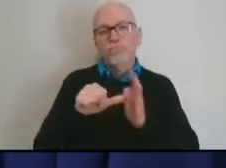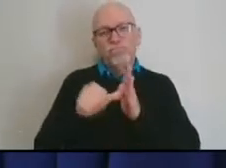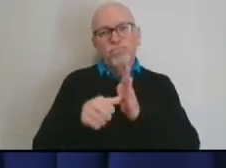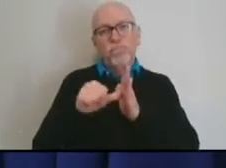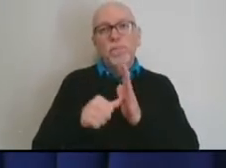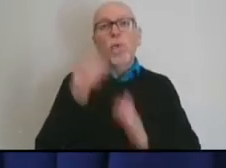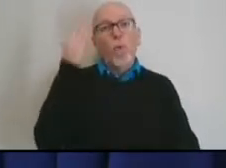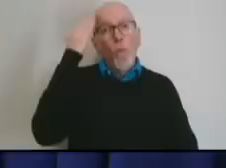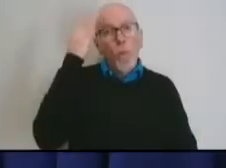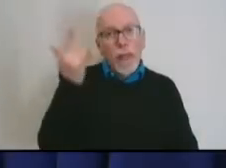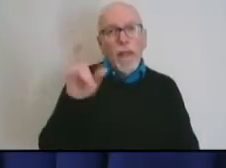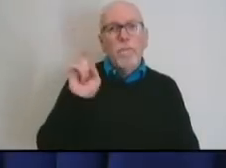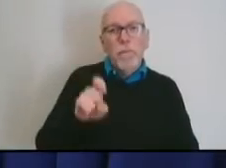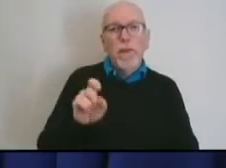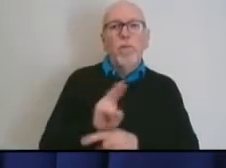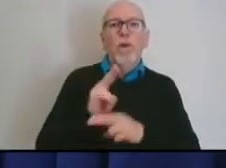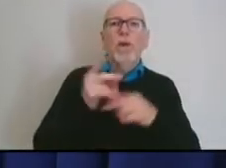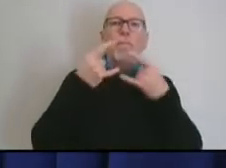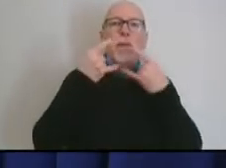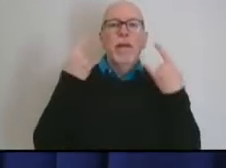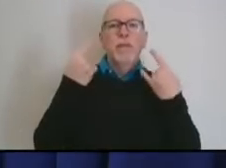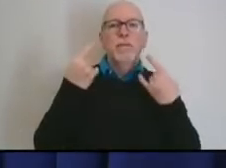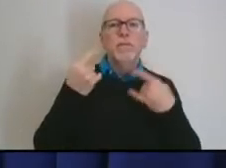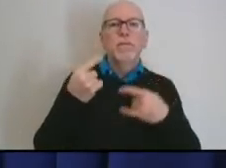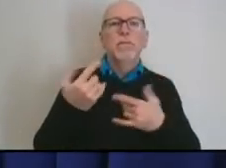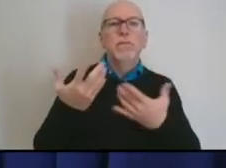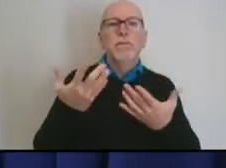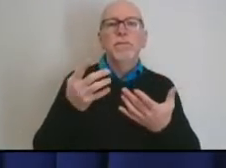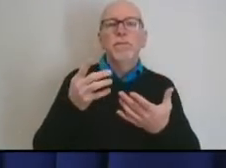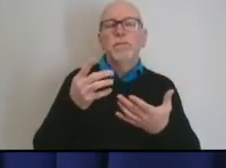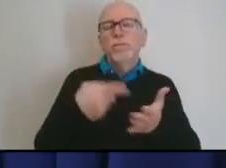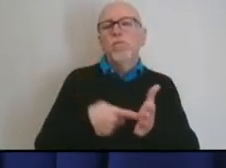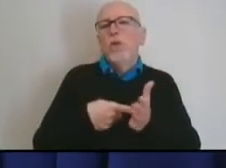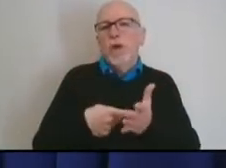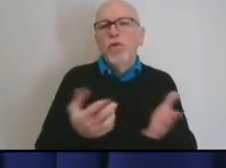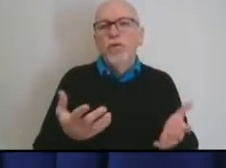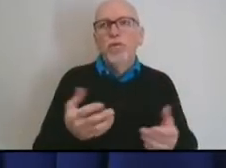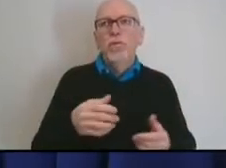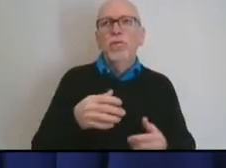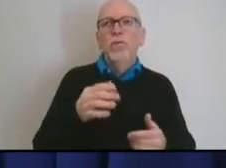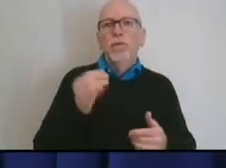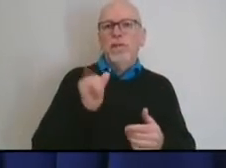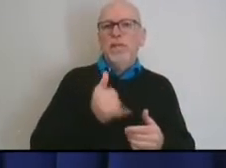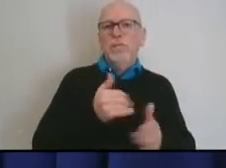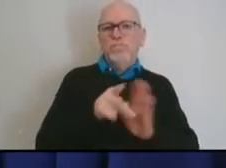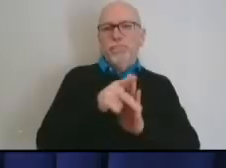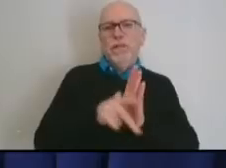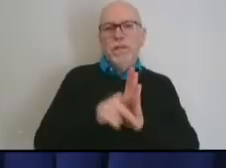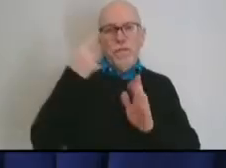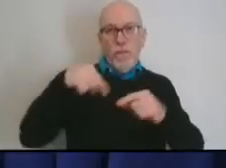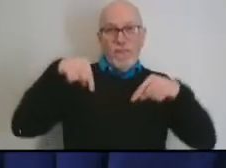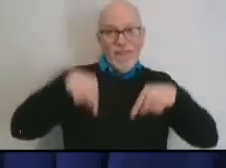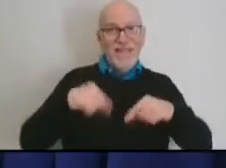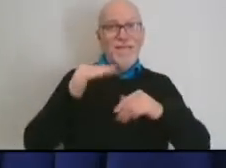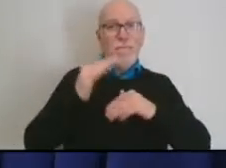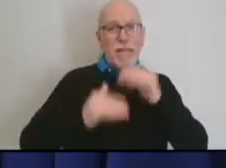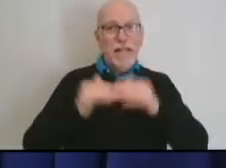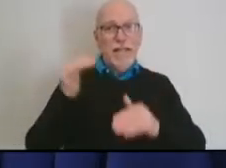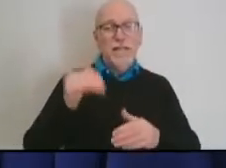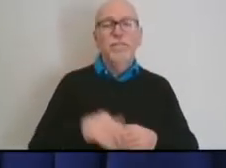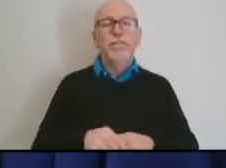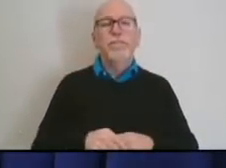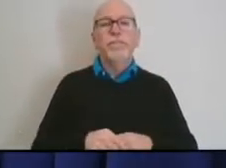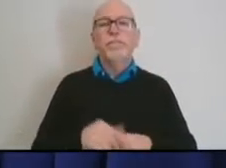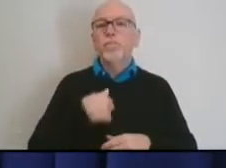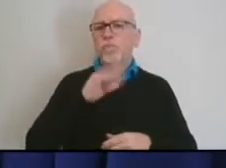why masks are required and is a policy in this building. We'll continue